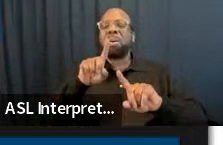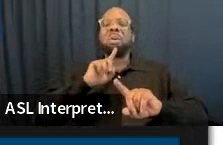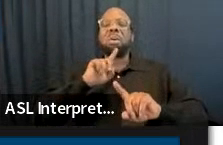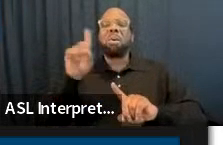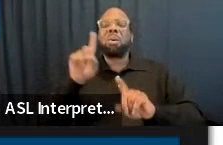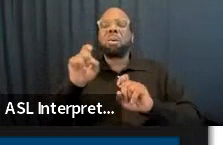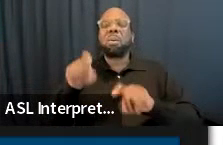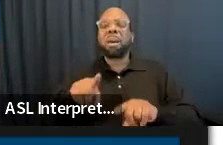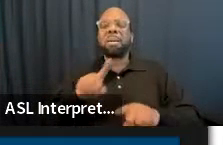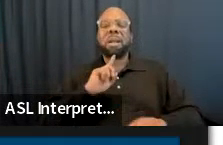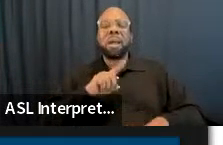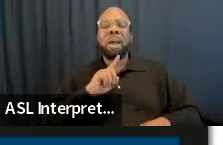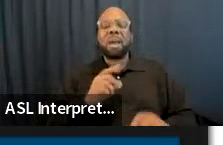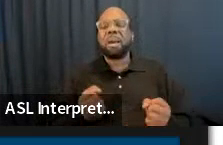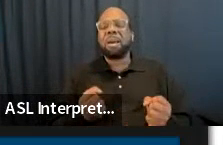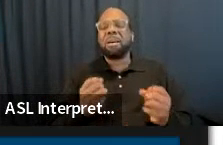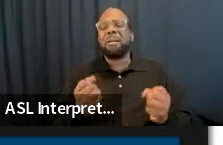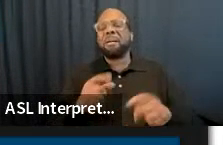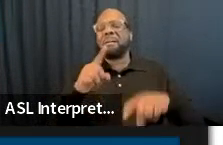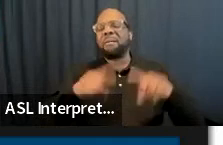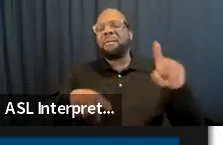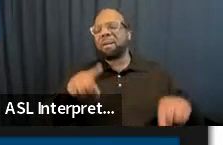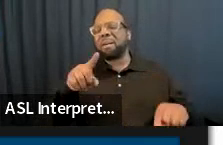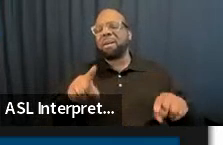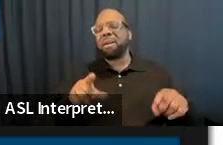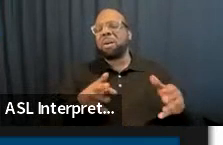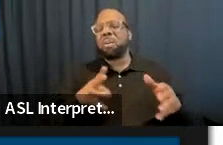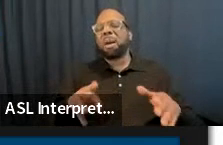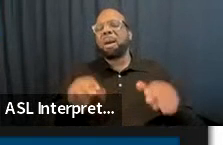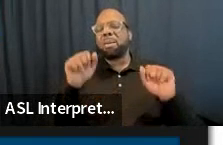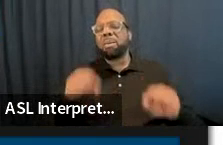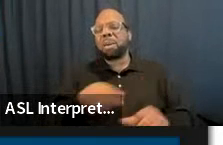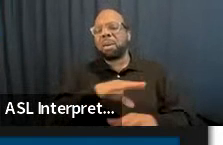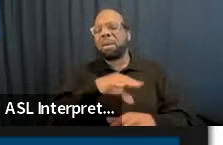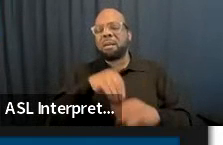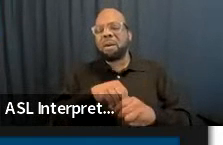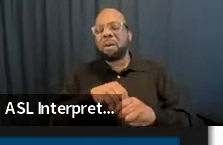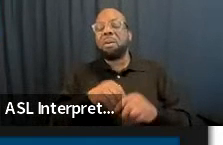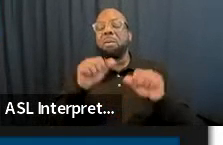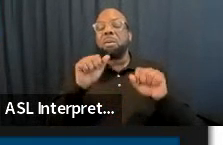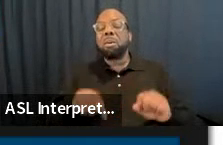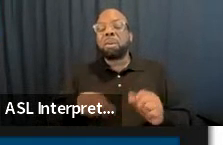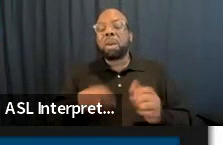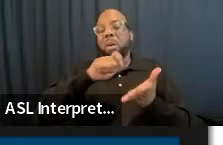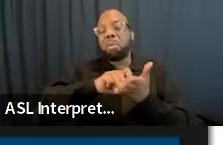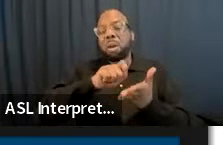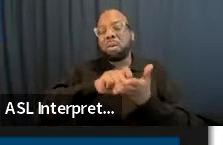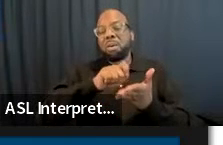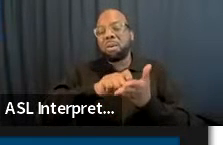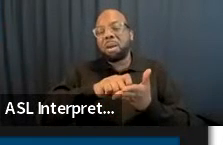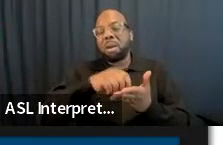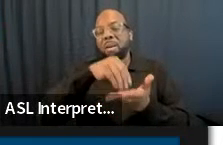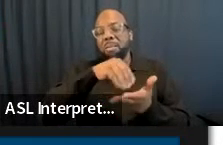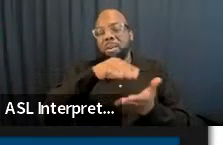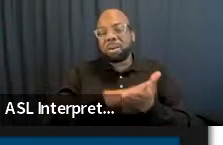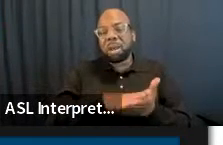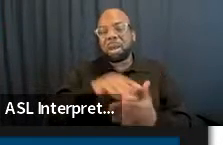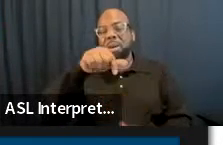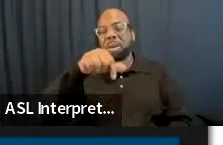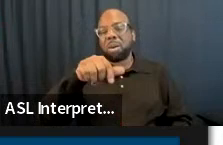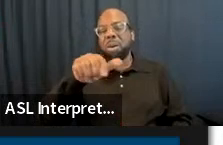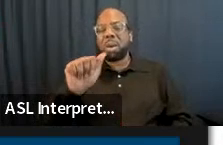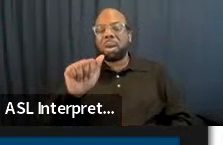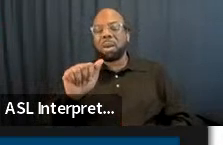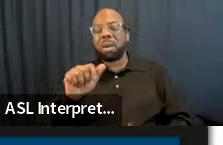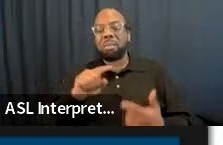will have multiple ways you can participate. You can continue to submit written questions in the Q&A function, or you can raise